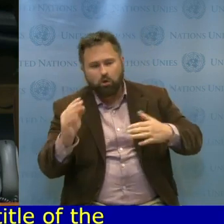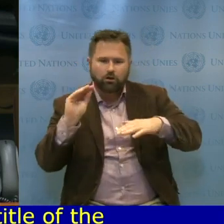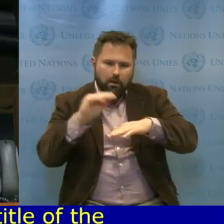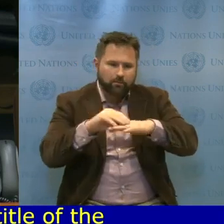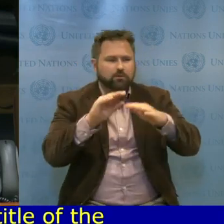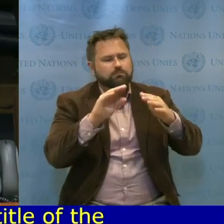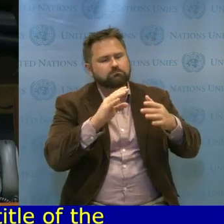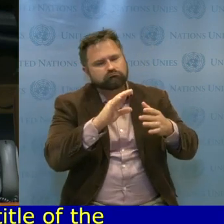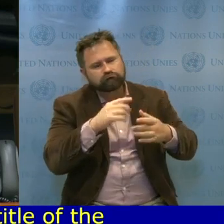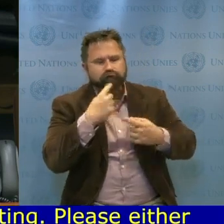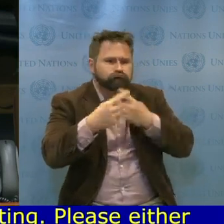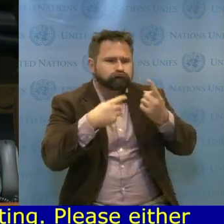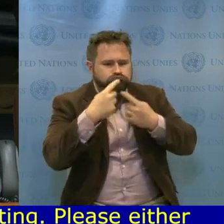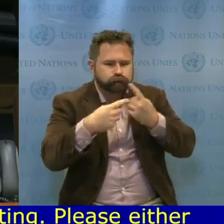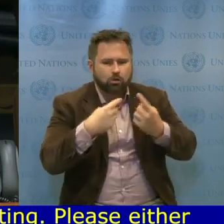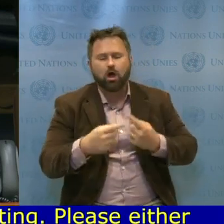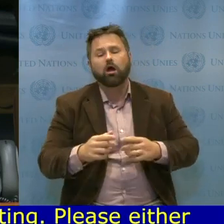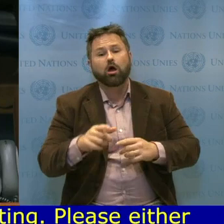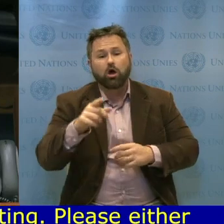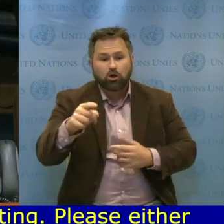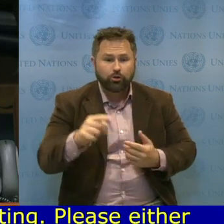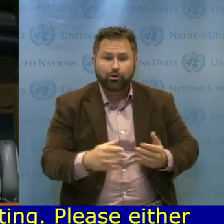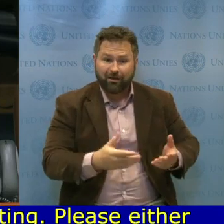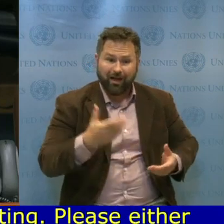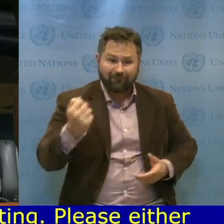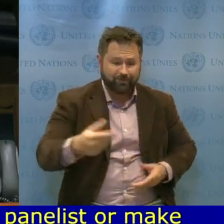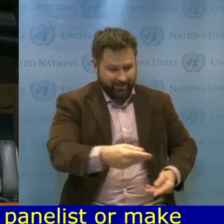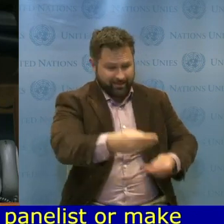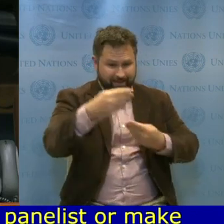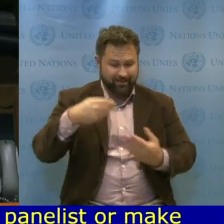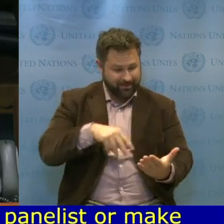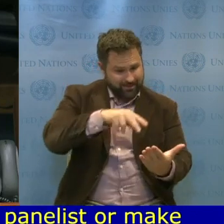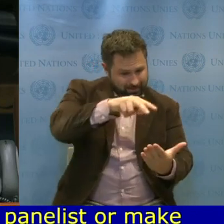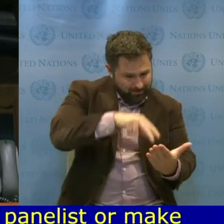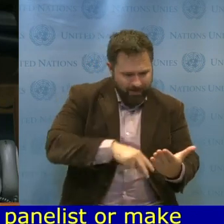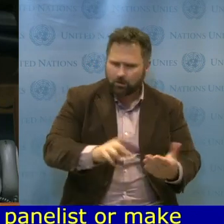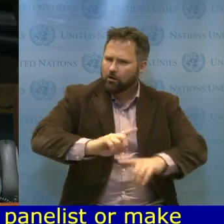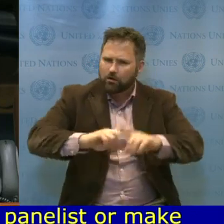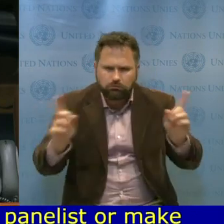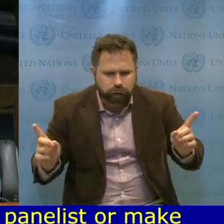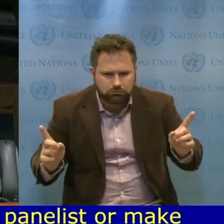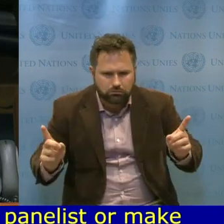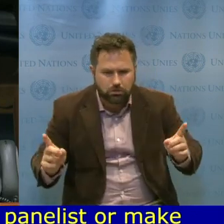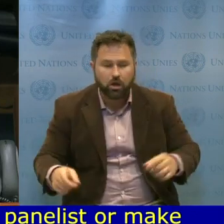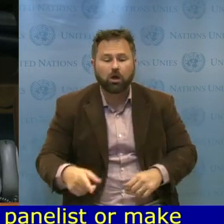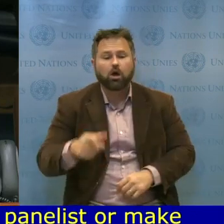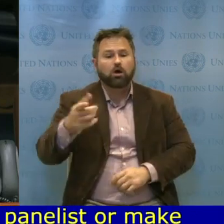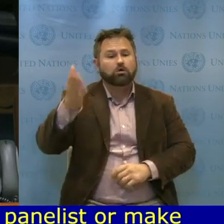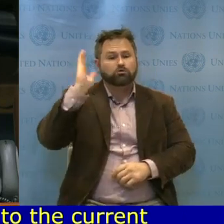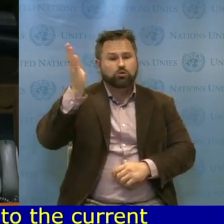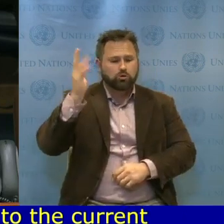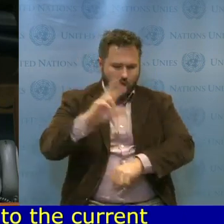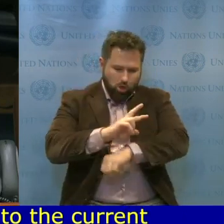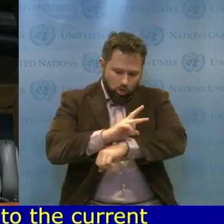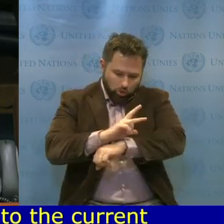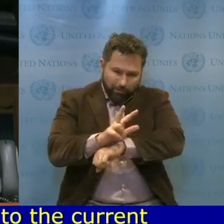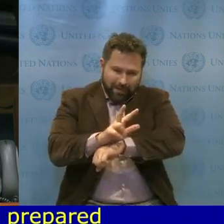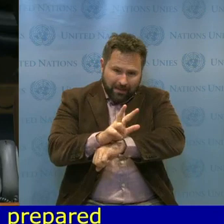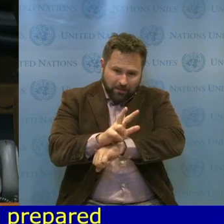discussion. Please do not read prepared statements. You may speak no more than 3 minutes, with no exception.